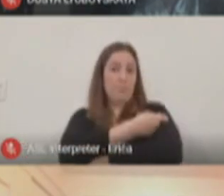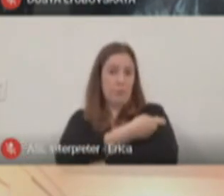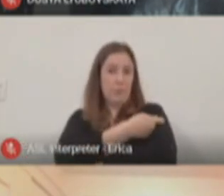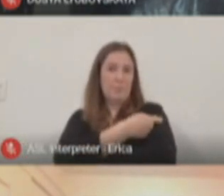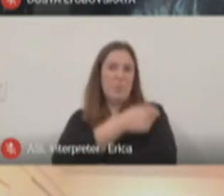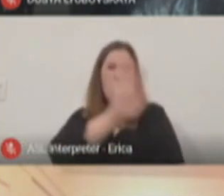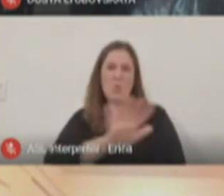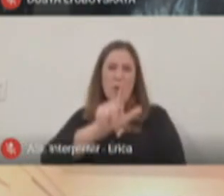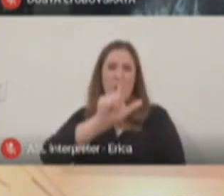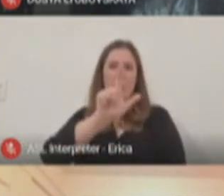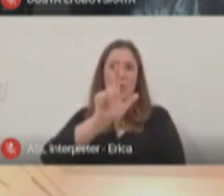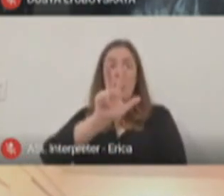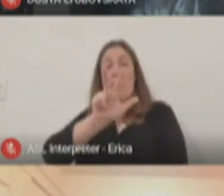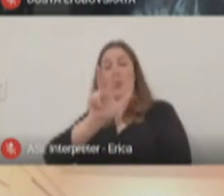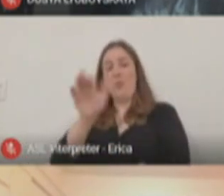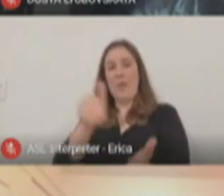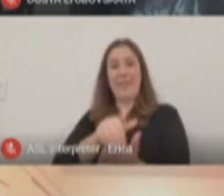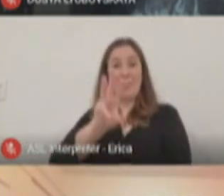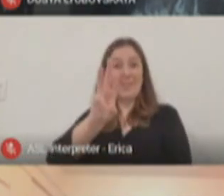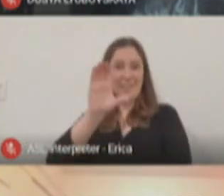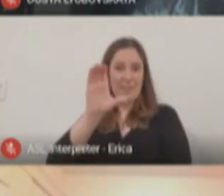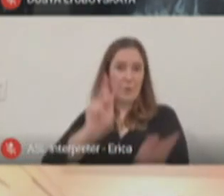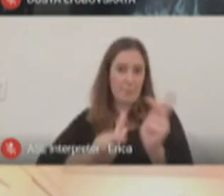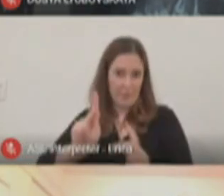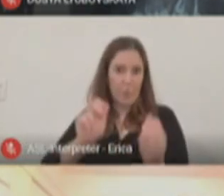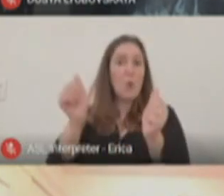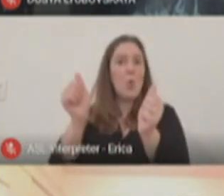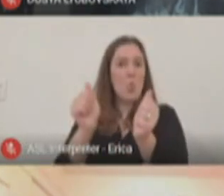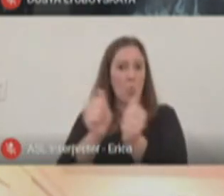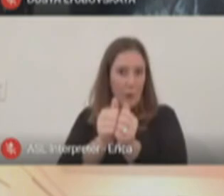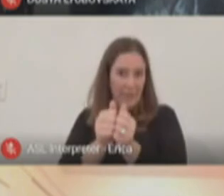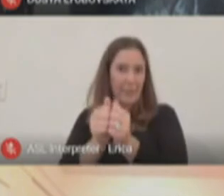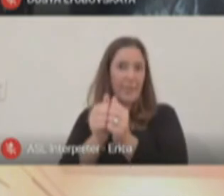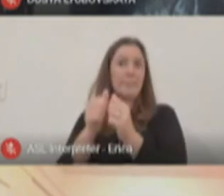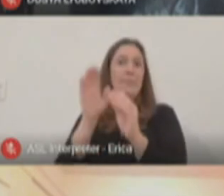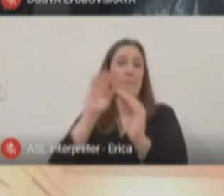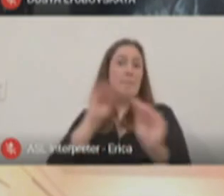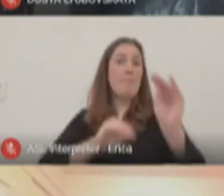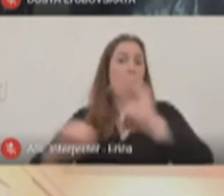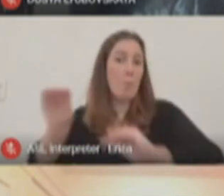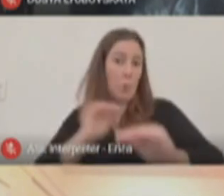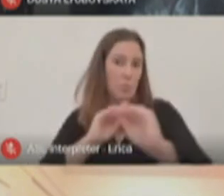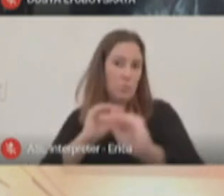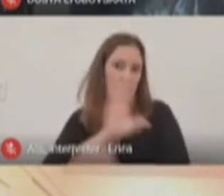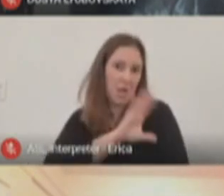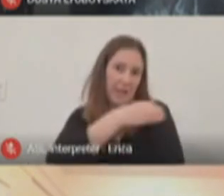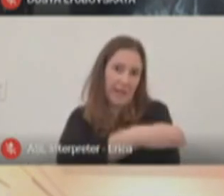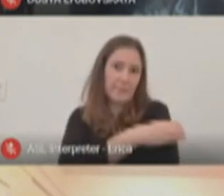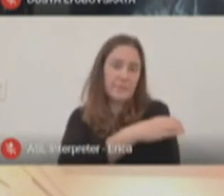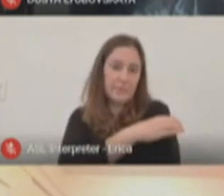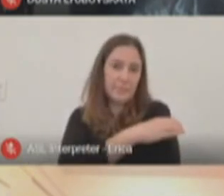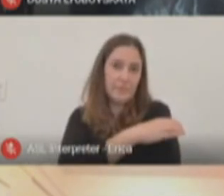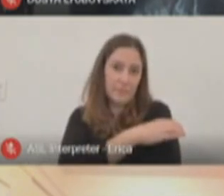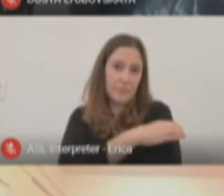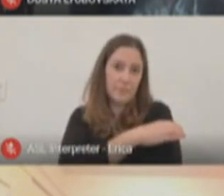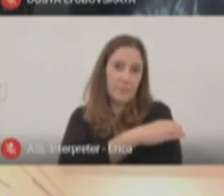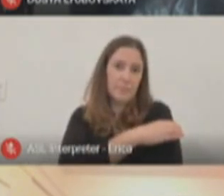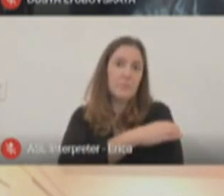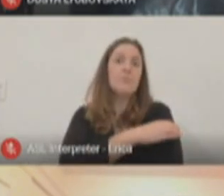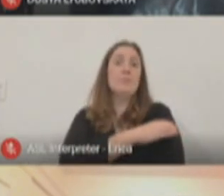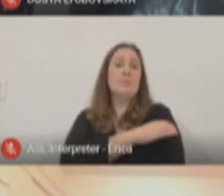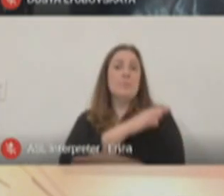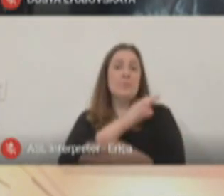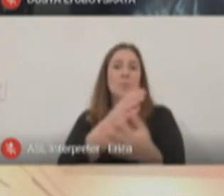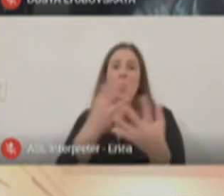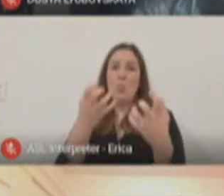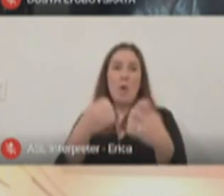people through these mobile clinics. And we have been in almost every neighborhood across our city to create access for